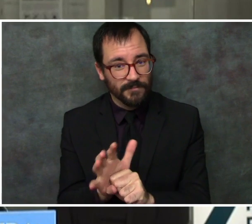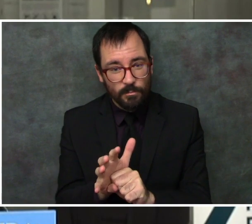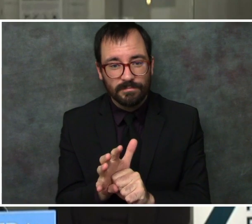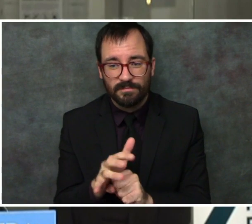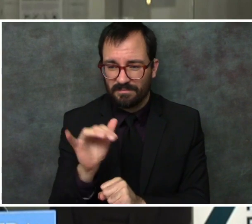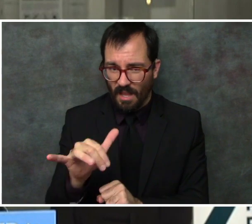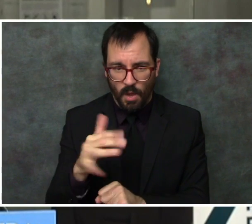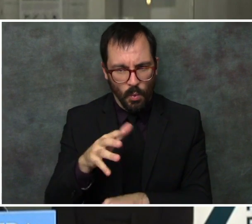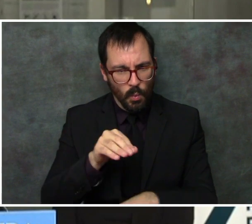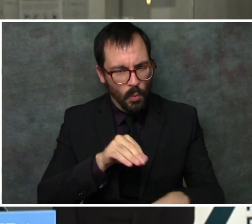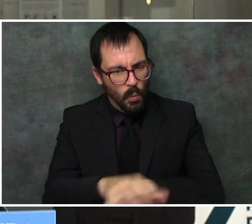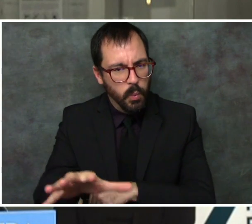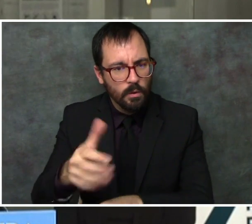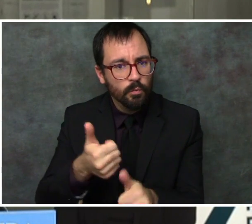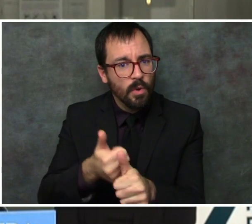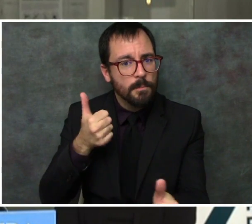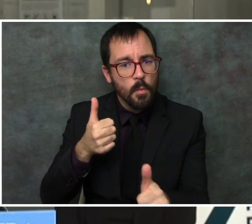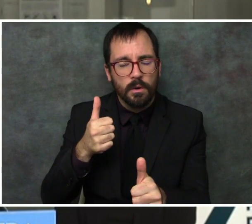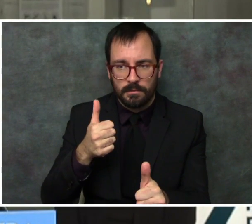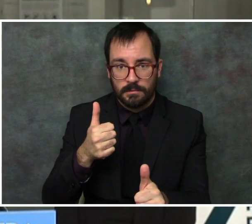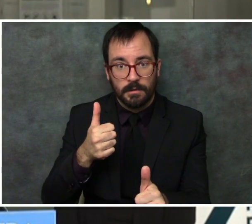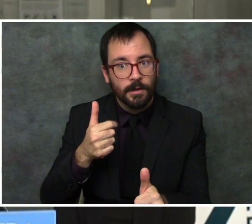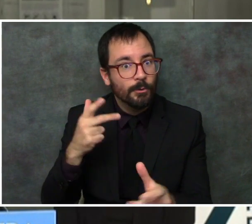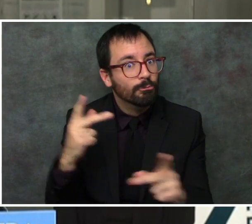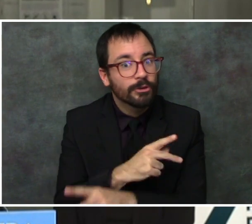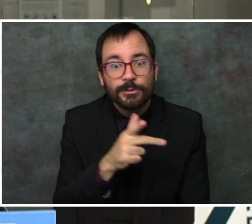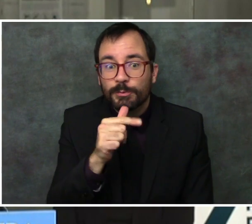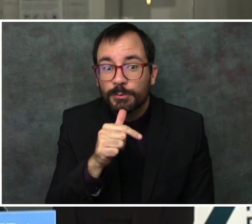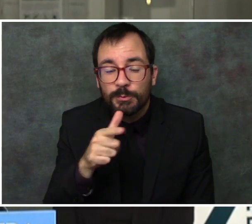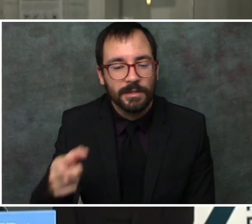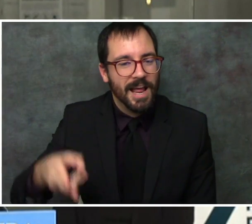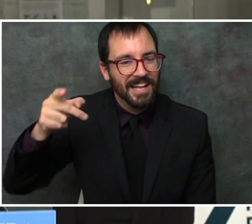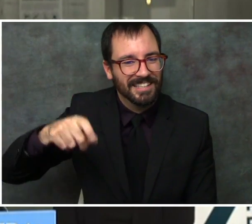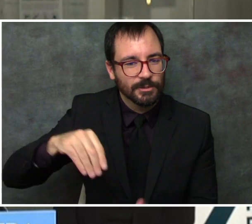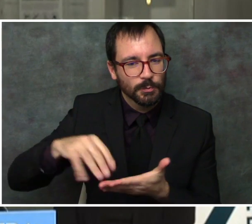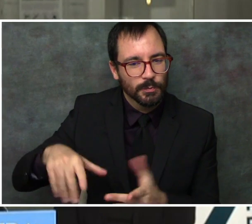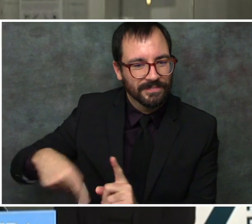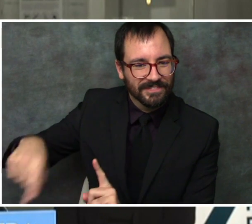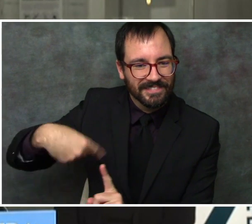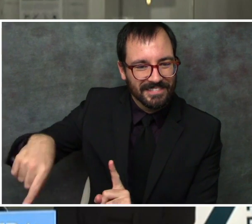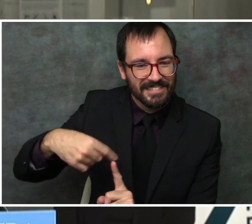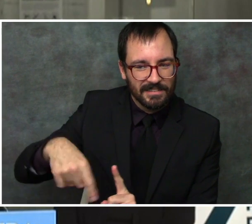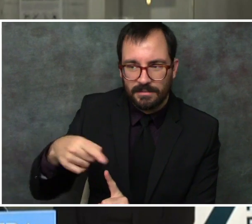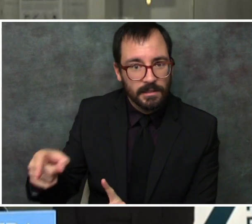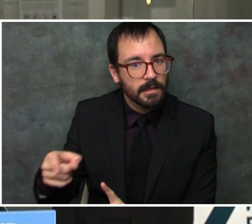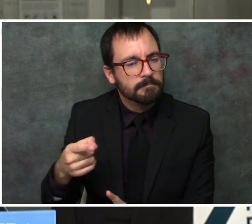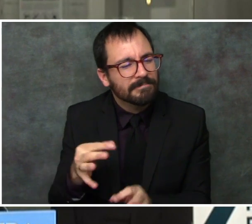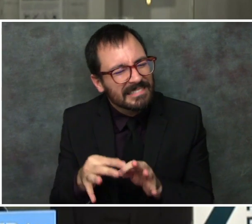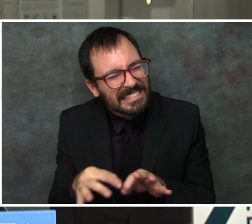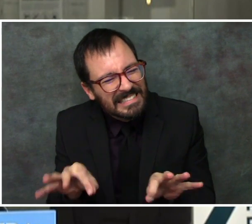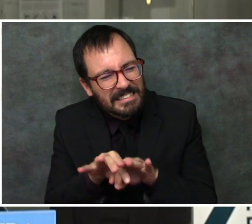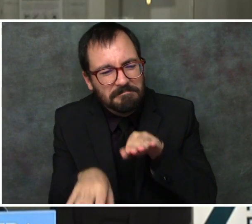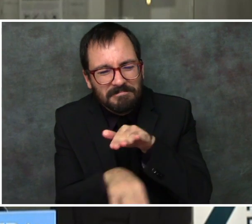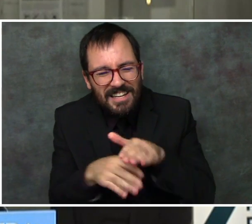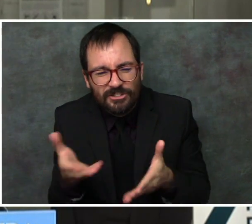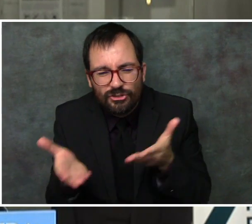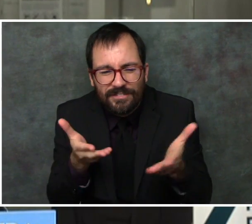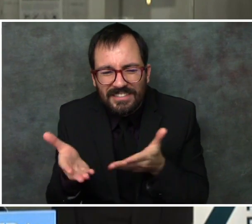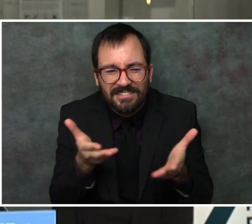critical and basic services in our schools due to disabilities, homelessness, housing insecurity,